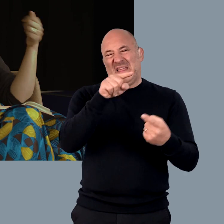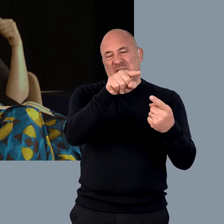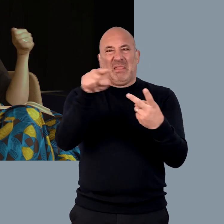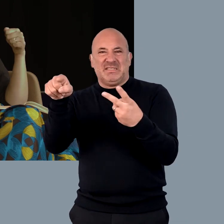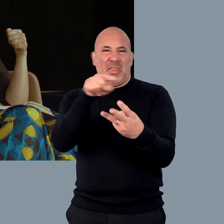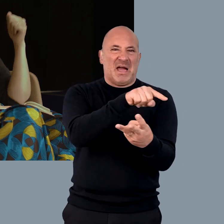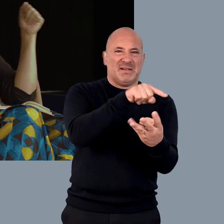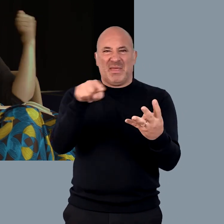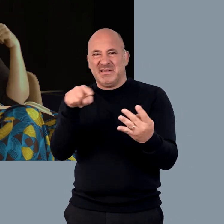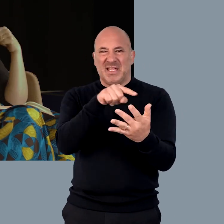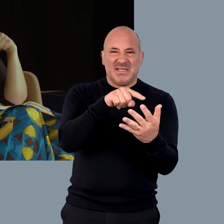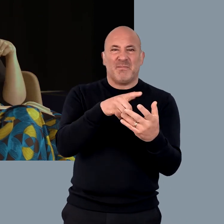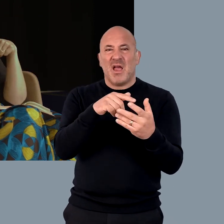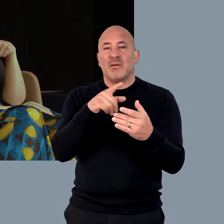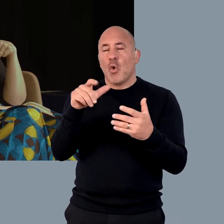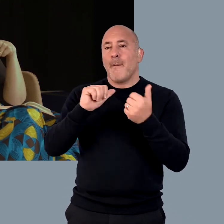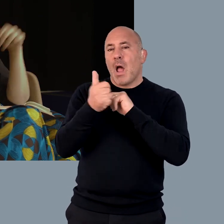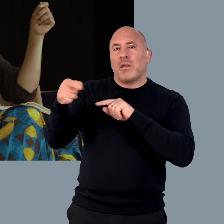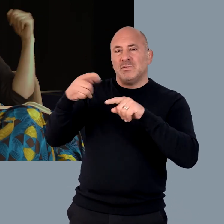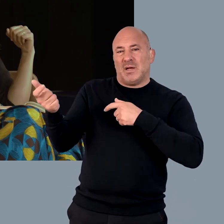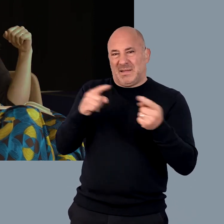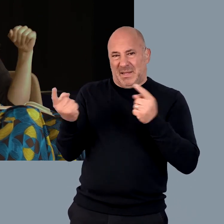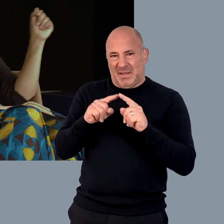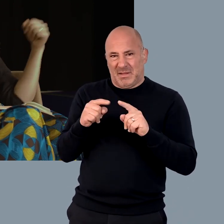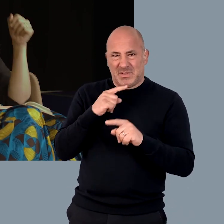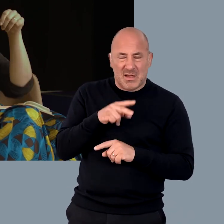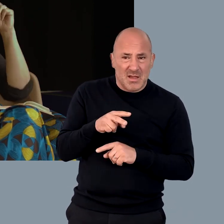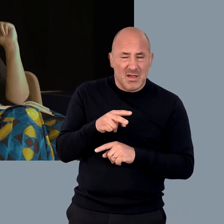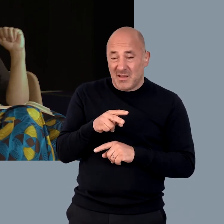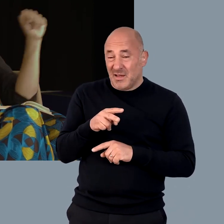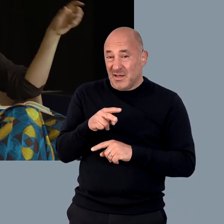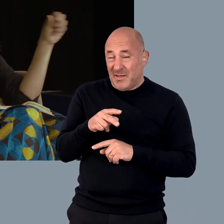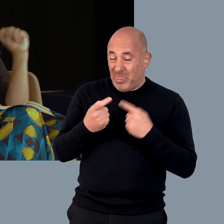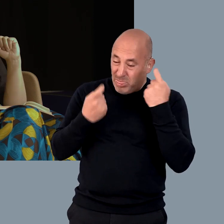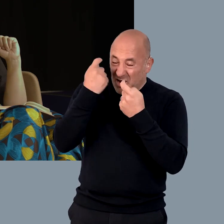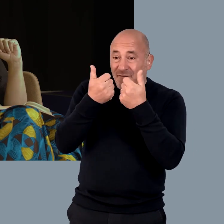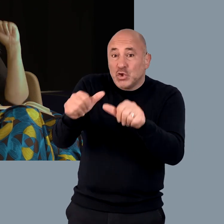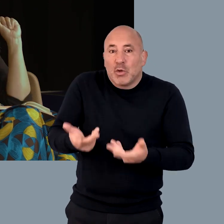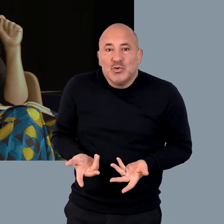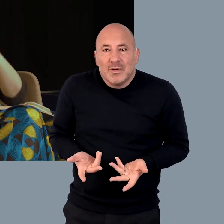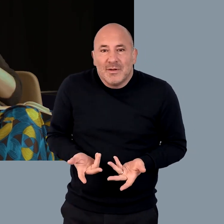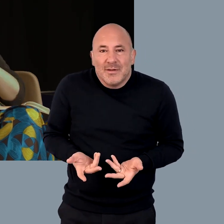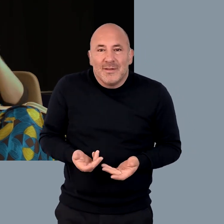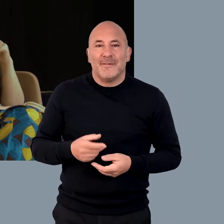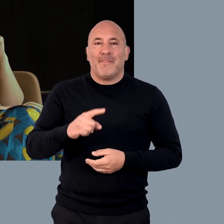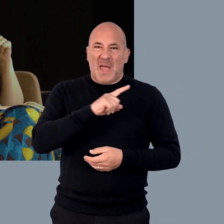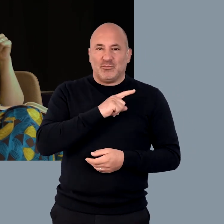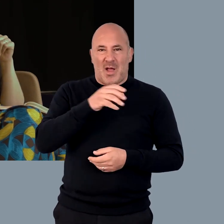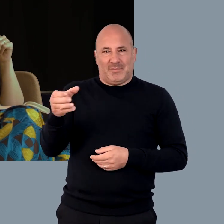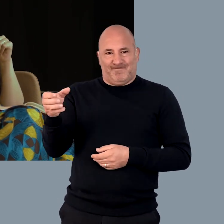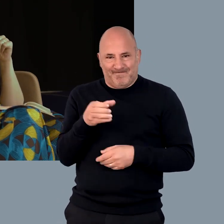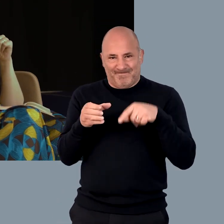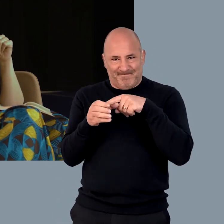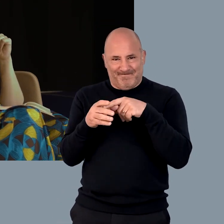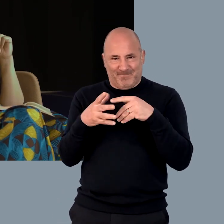and you'll be like, but why? And someone will be like, oh, because of X, Y, Z, but why? And then you bring in your partners or you bring in somebody else to, as you said, find